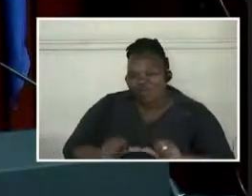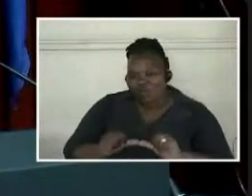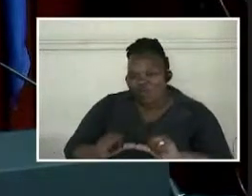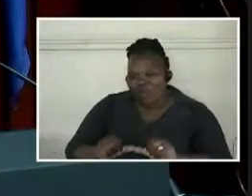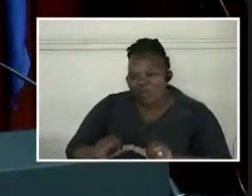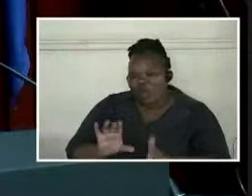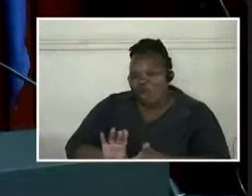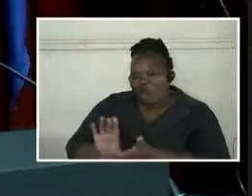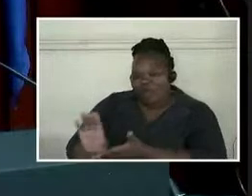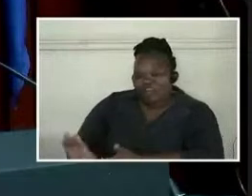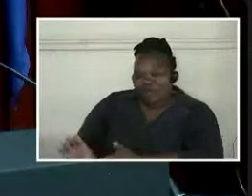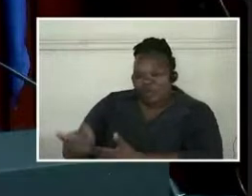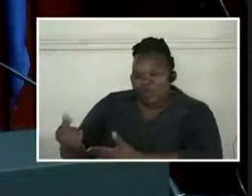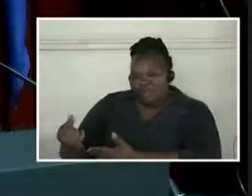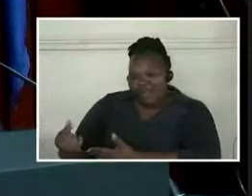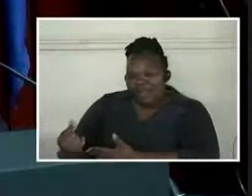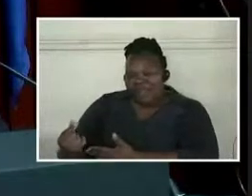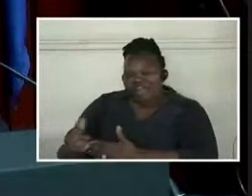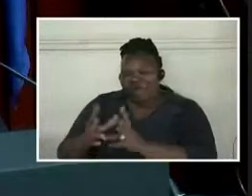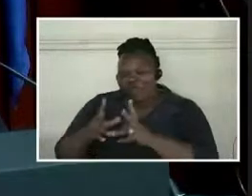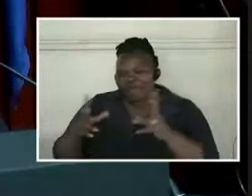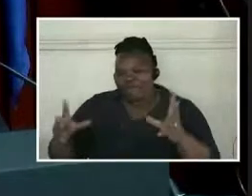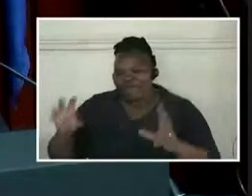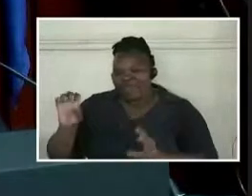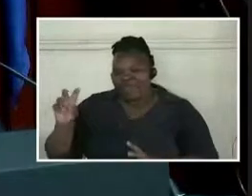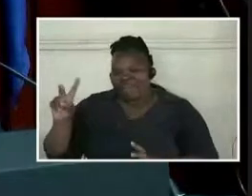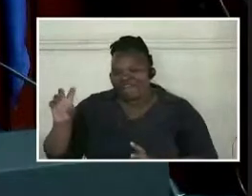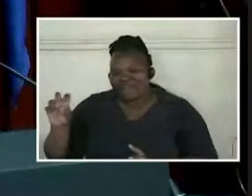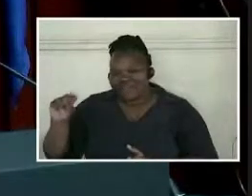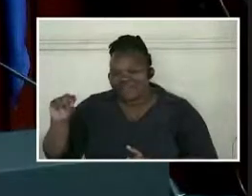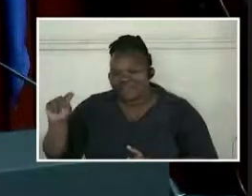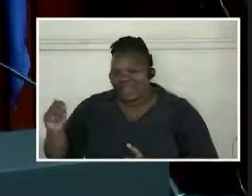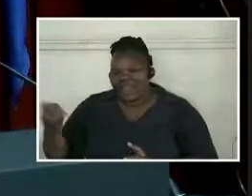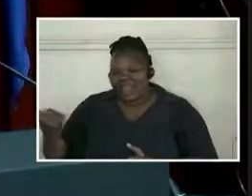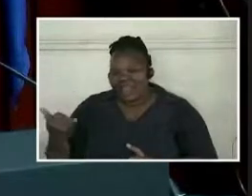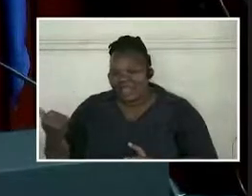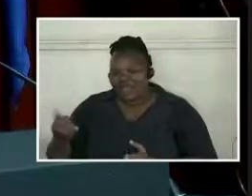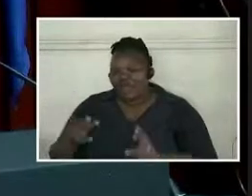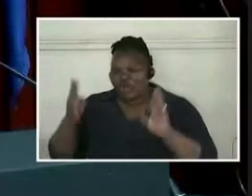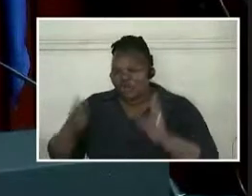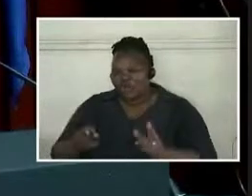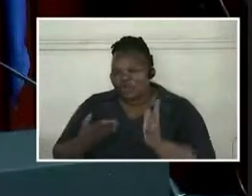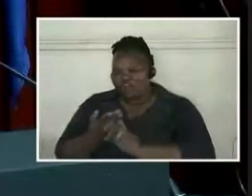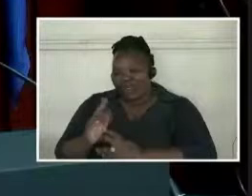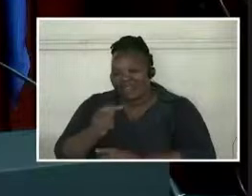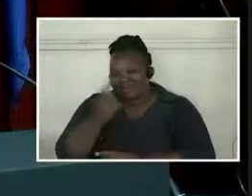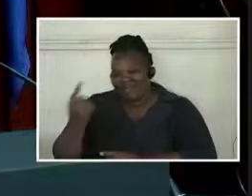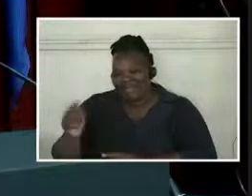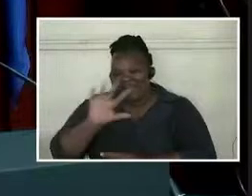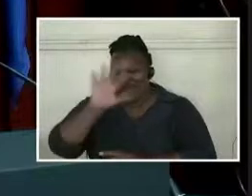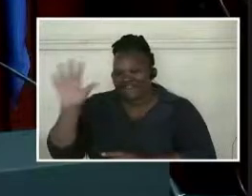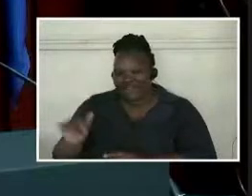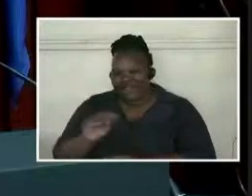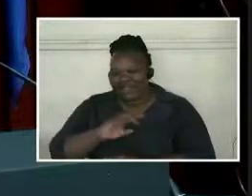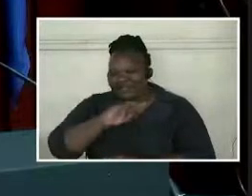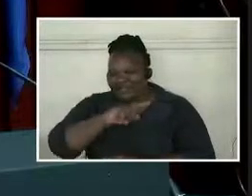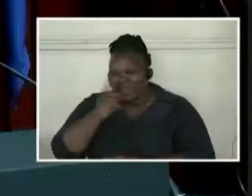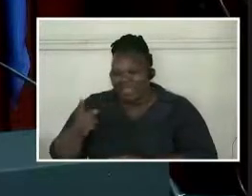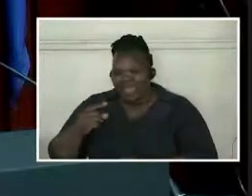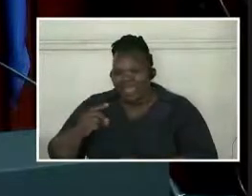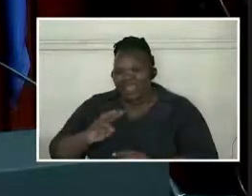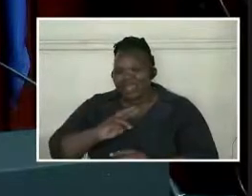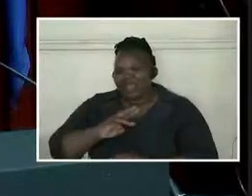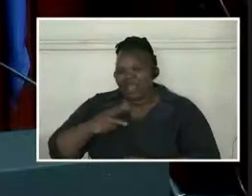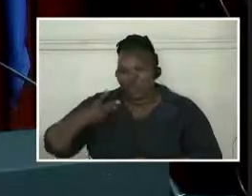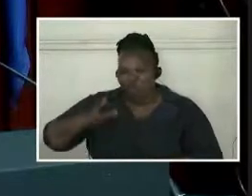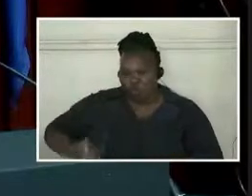of allocation of funds for the main events such as human rights day heritage day africa day women's day and well aids